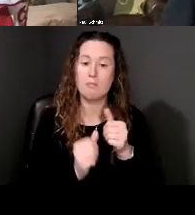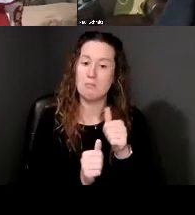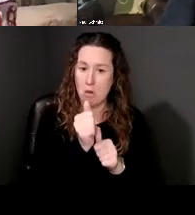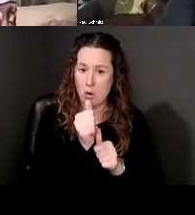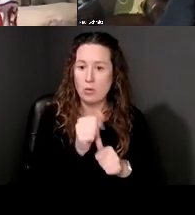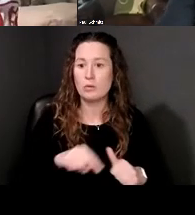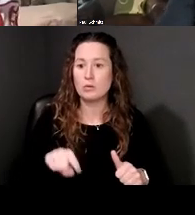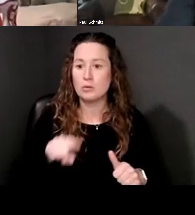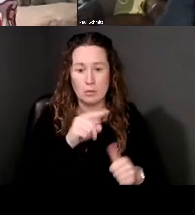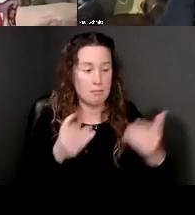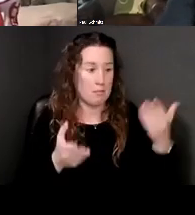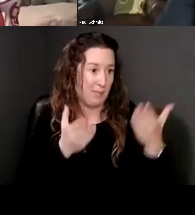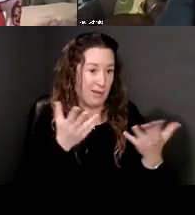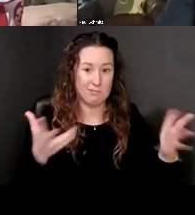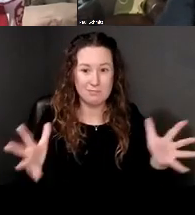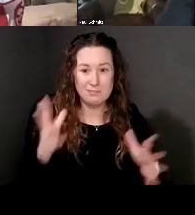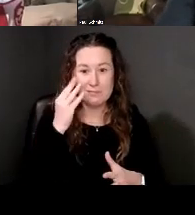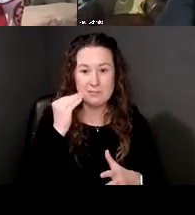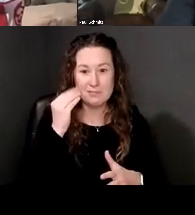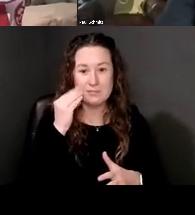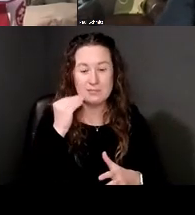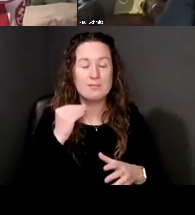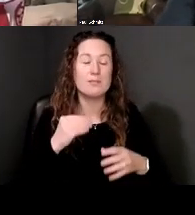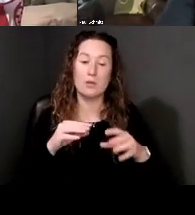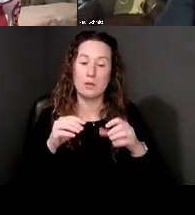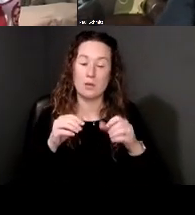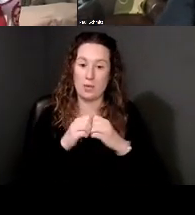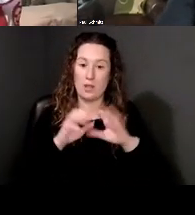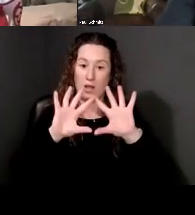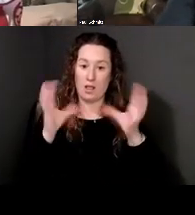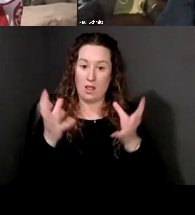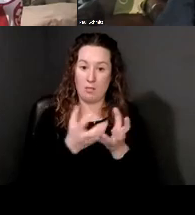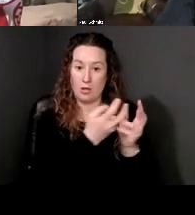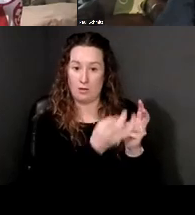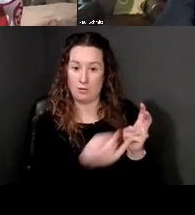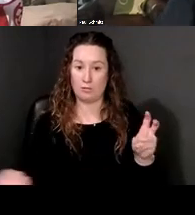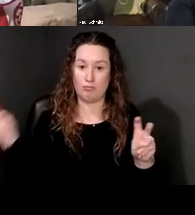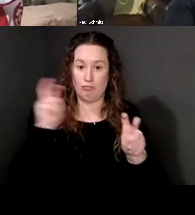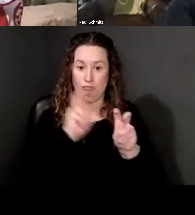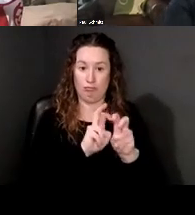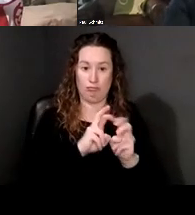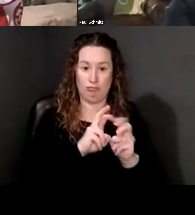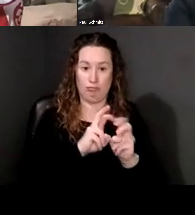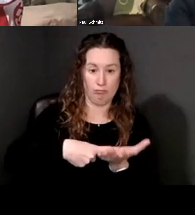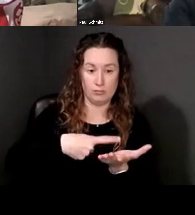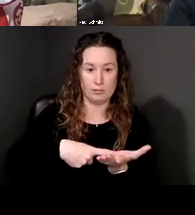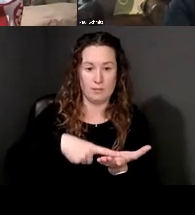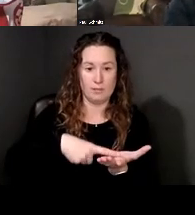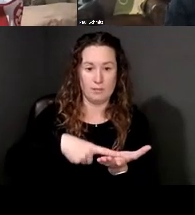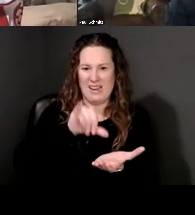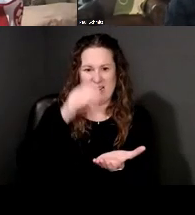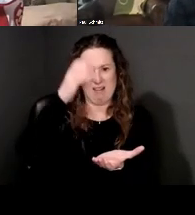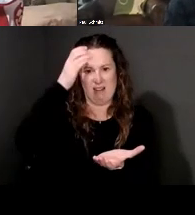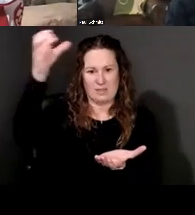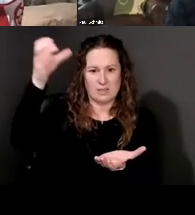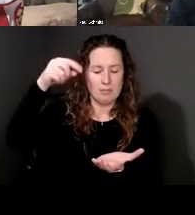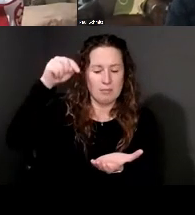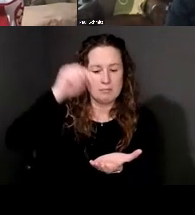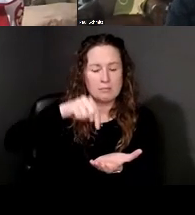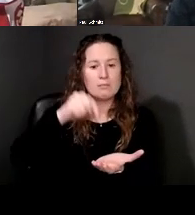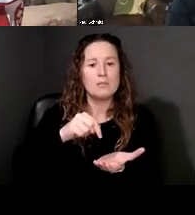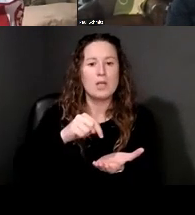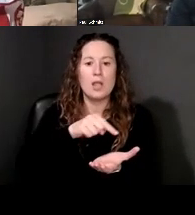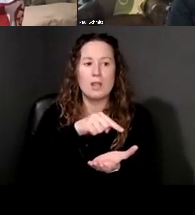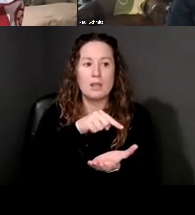experienced this, that folks around a collaborative table form this concept that you're kind of aligned